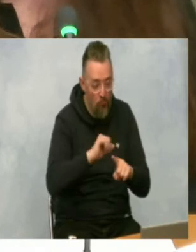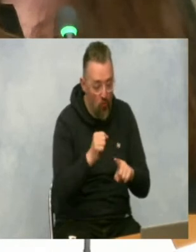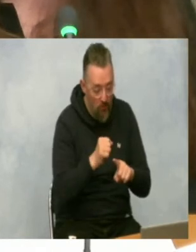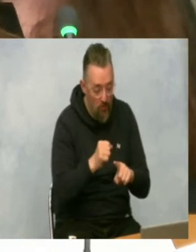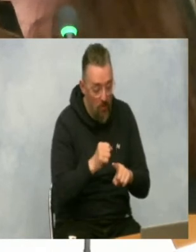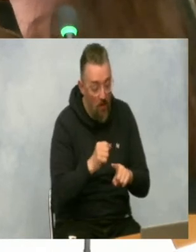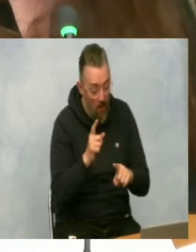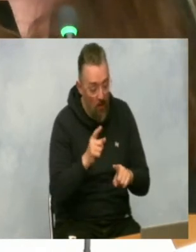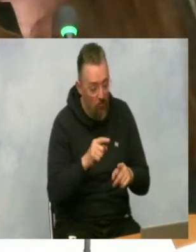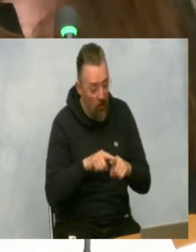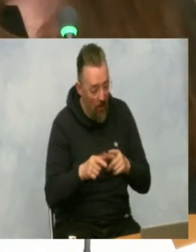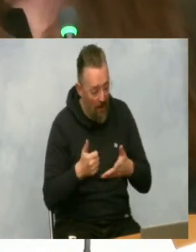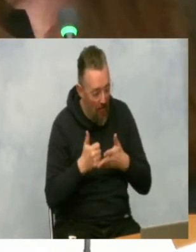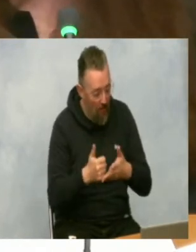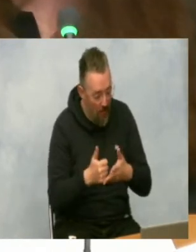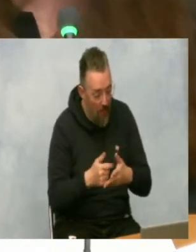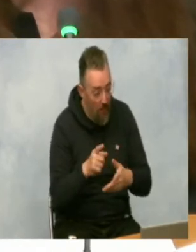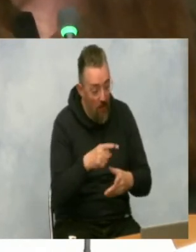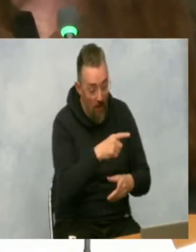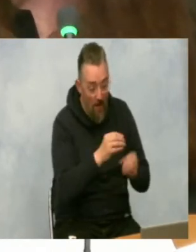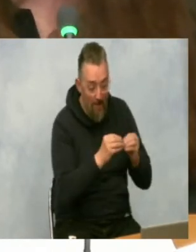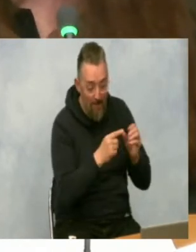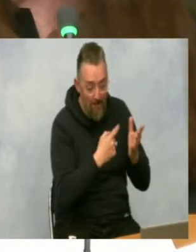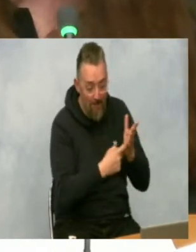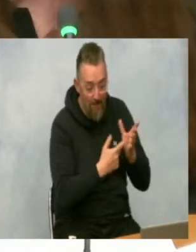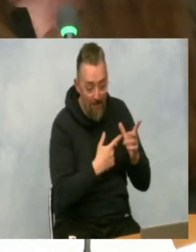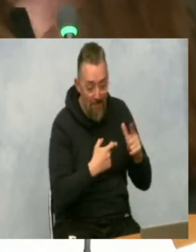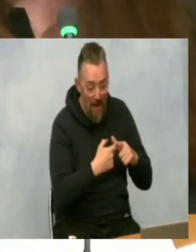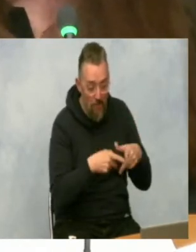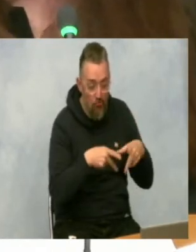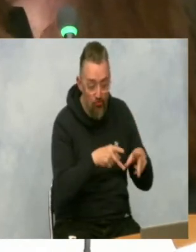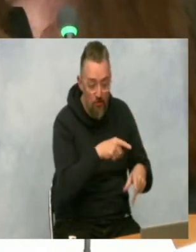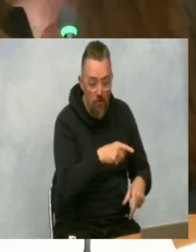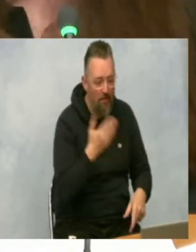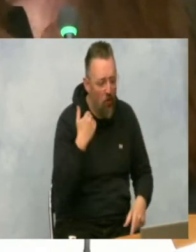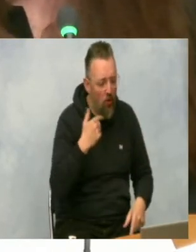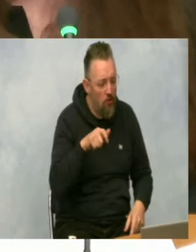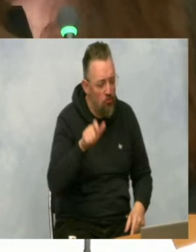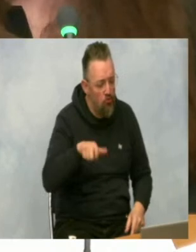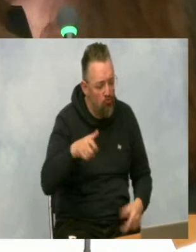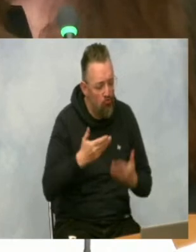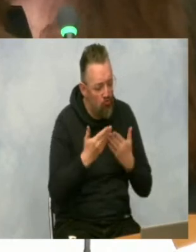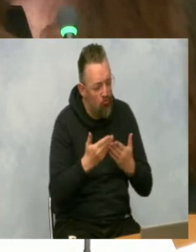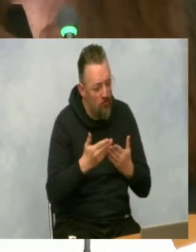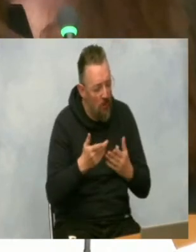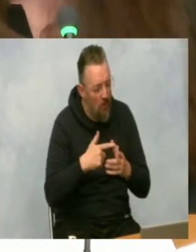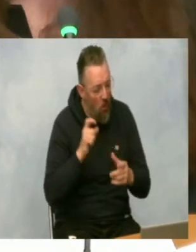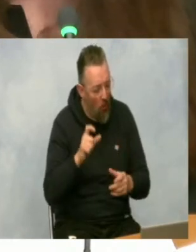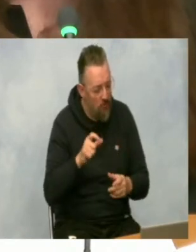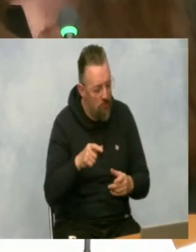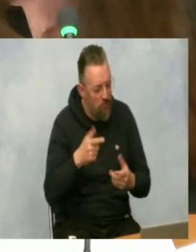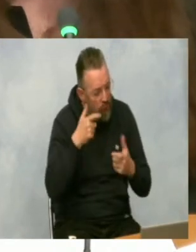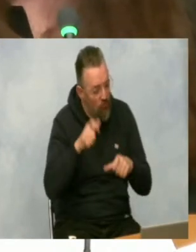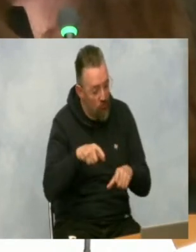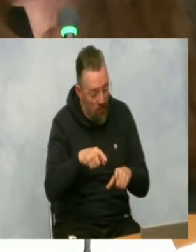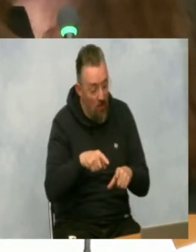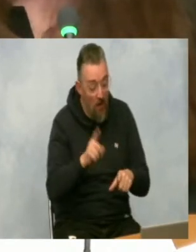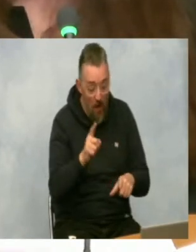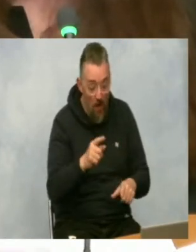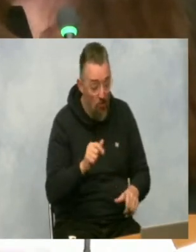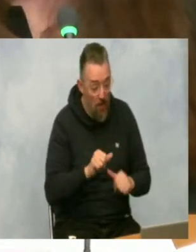assist. The property at Barrack Street, formerly student accommodation, has been identified as being suitable for interim